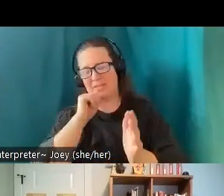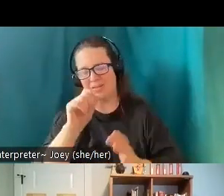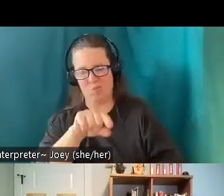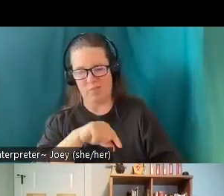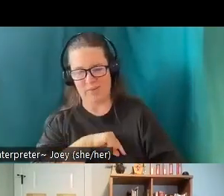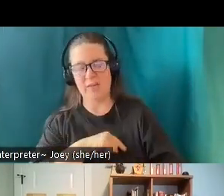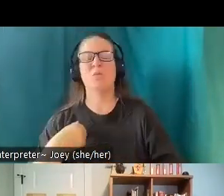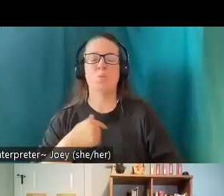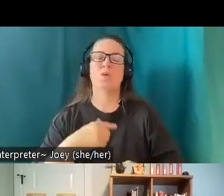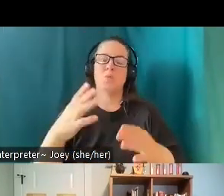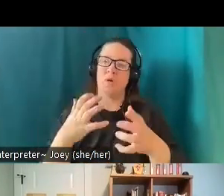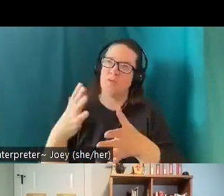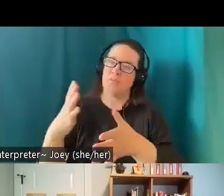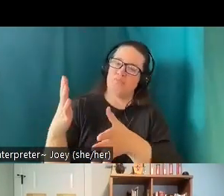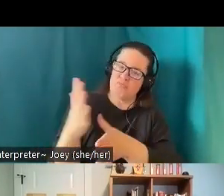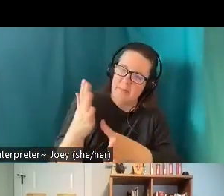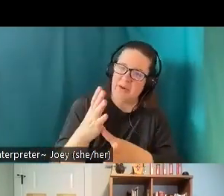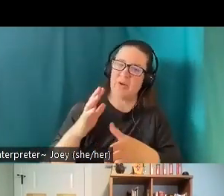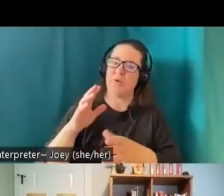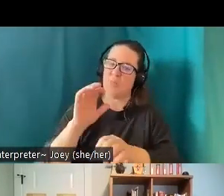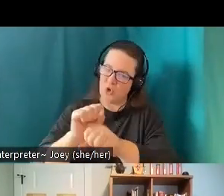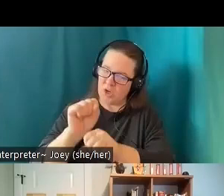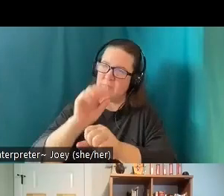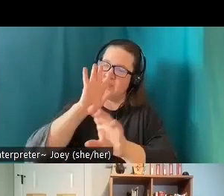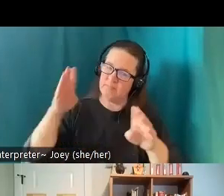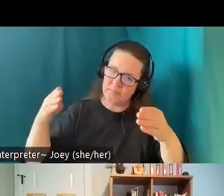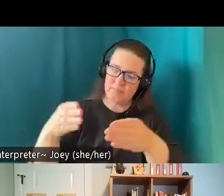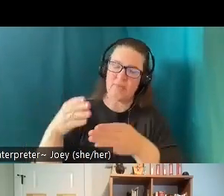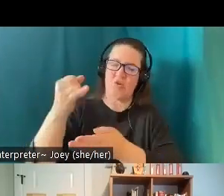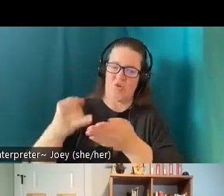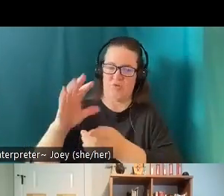primary work is producing or supporting arts and cultural activities.